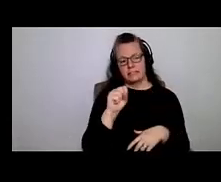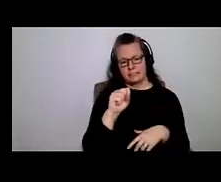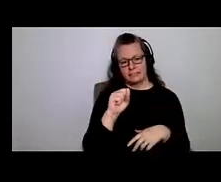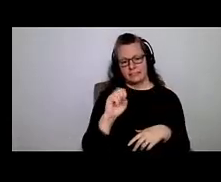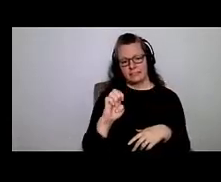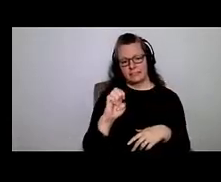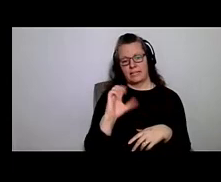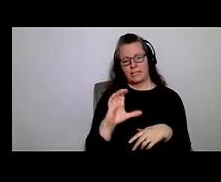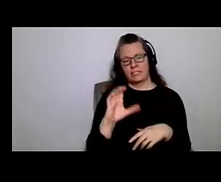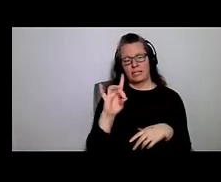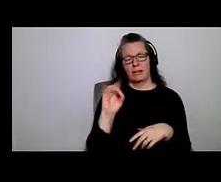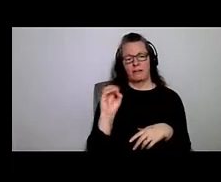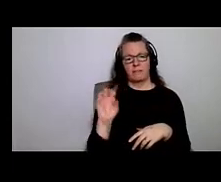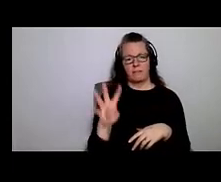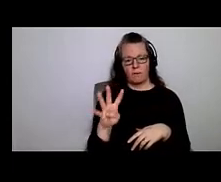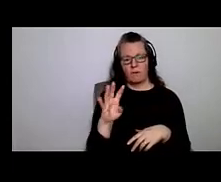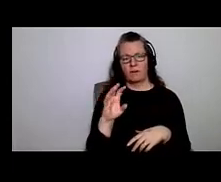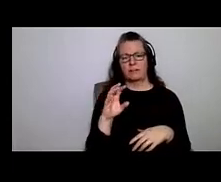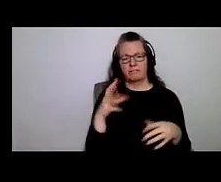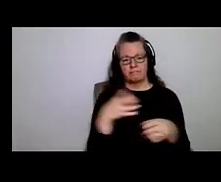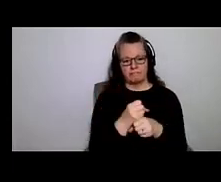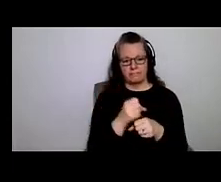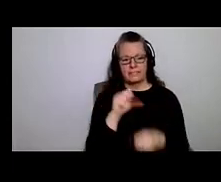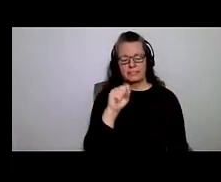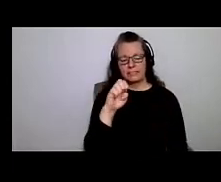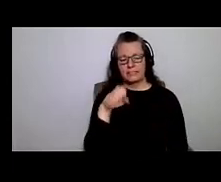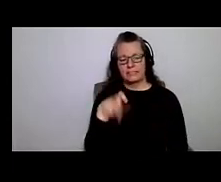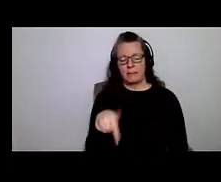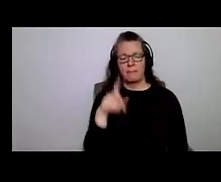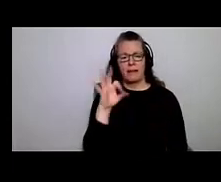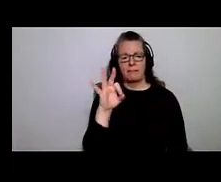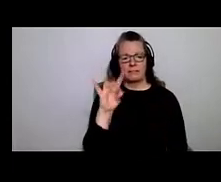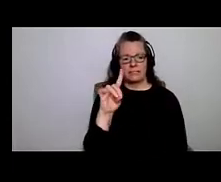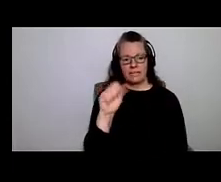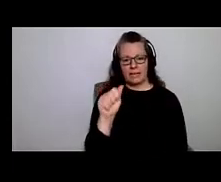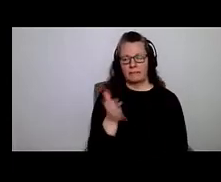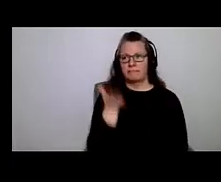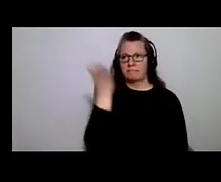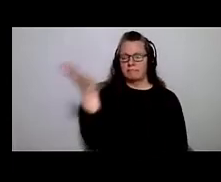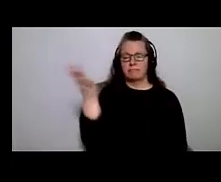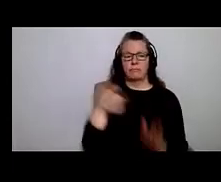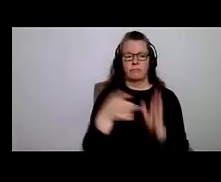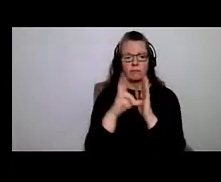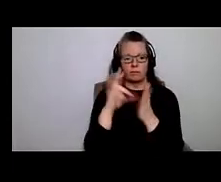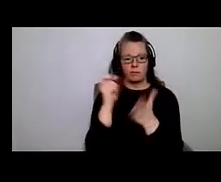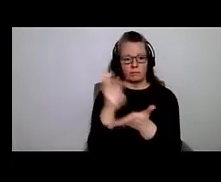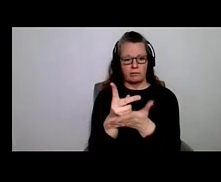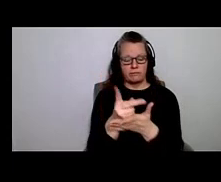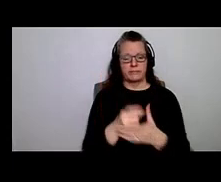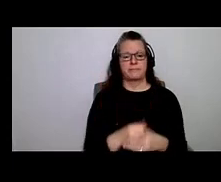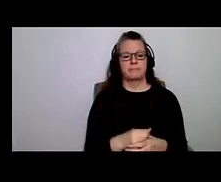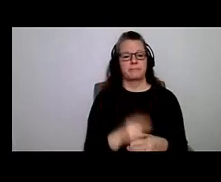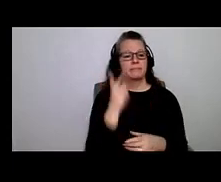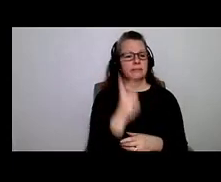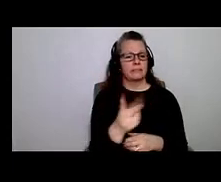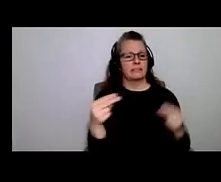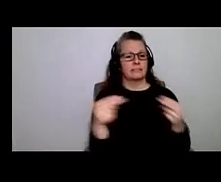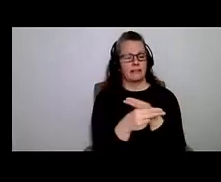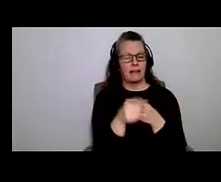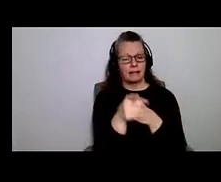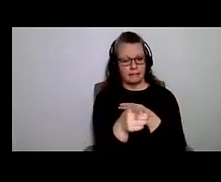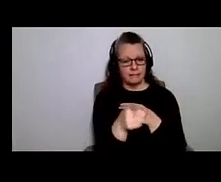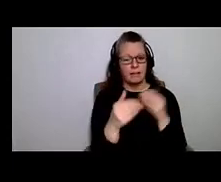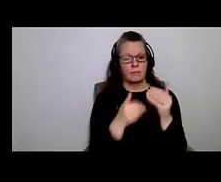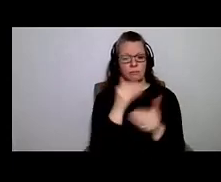or as we call it, a SIP, to the FDA for review and approval. So you'll see on this slide a